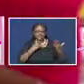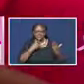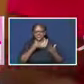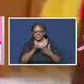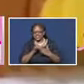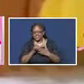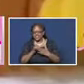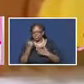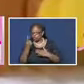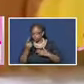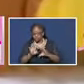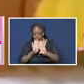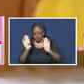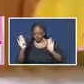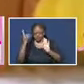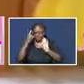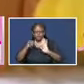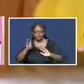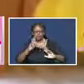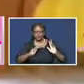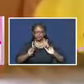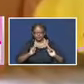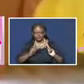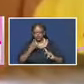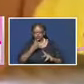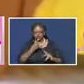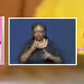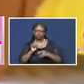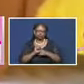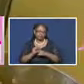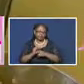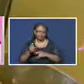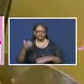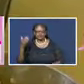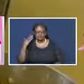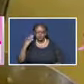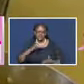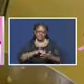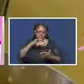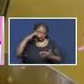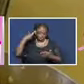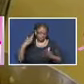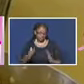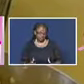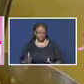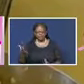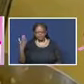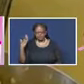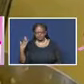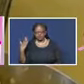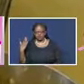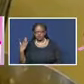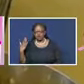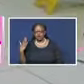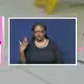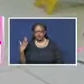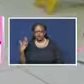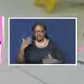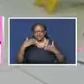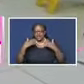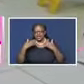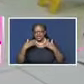consumer science students who have had some prior training. Students within the program normally partner